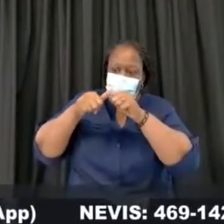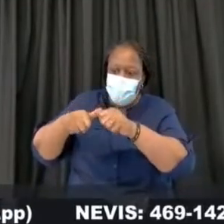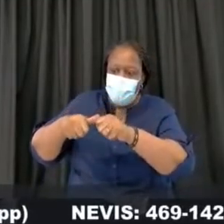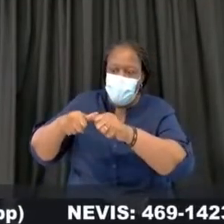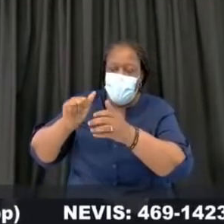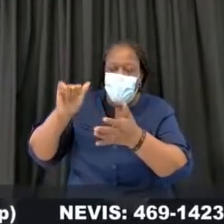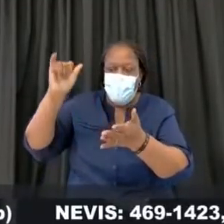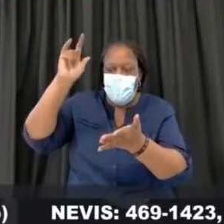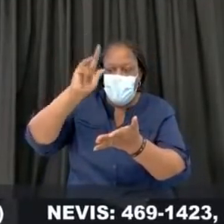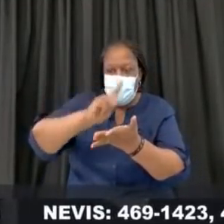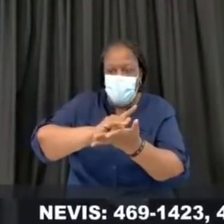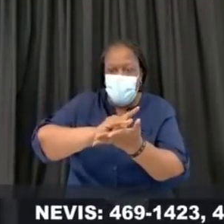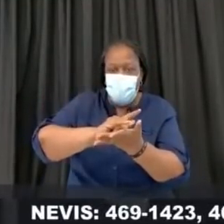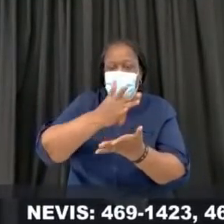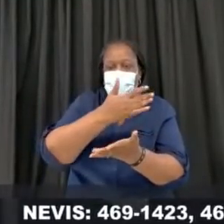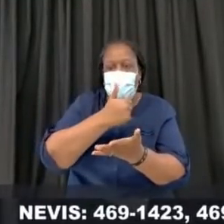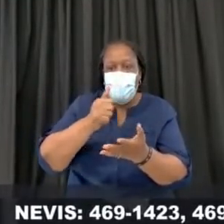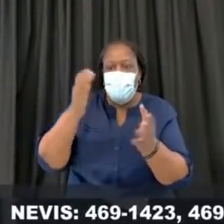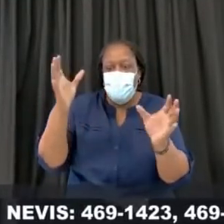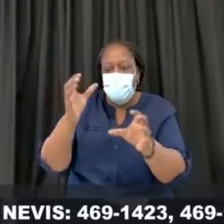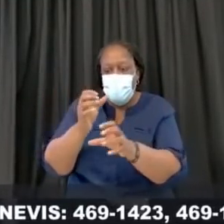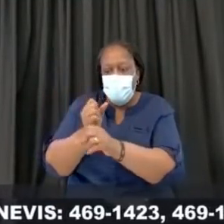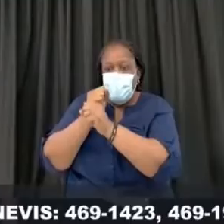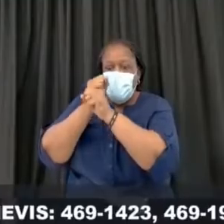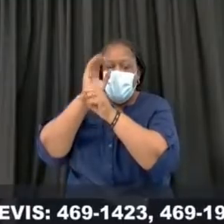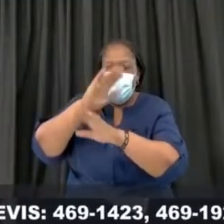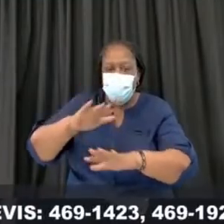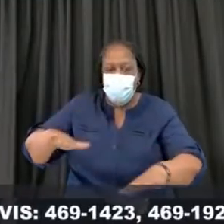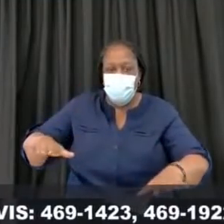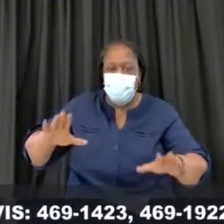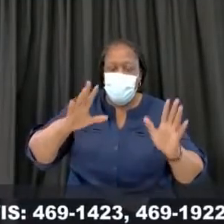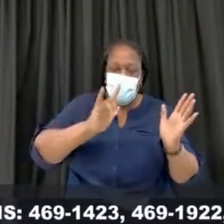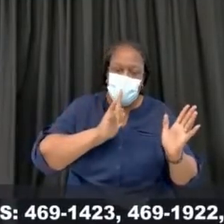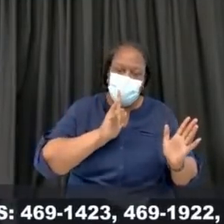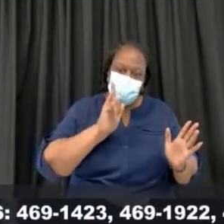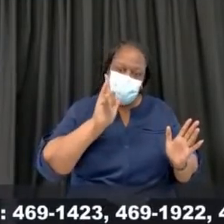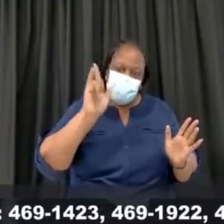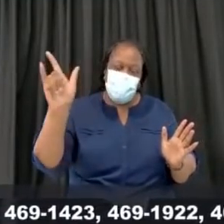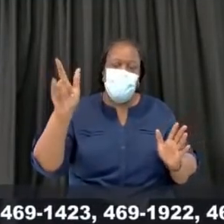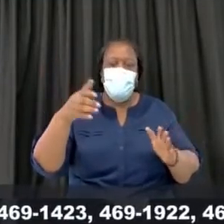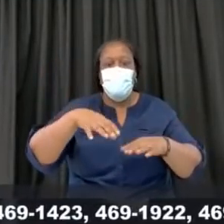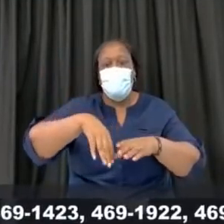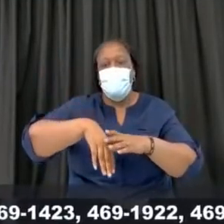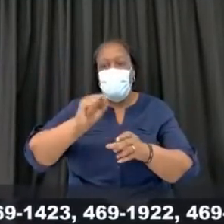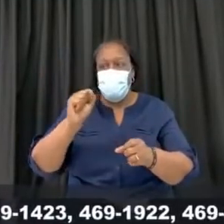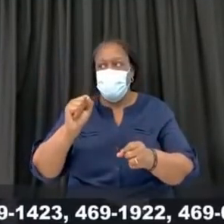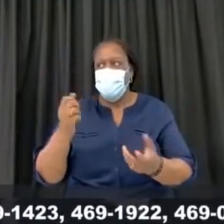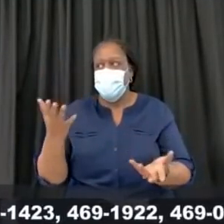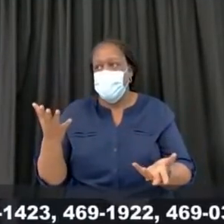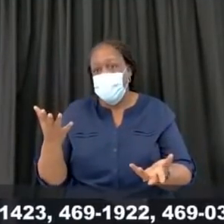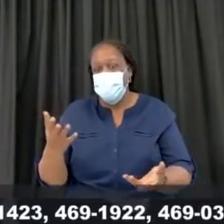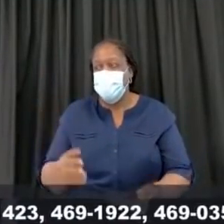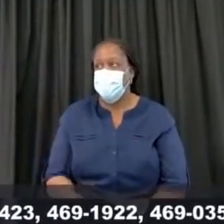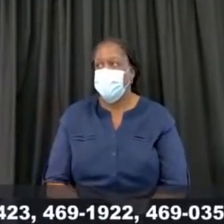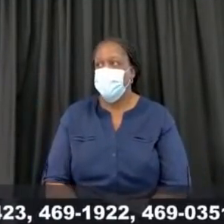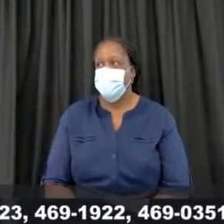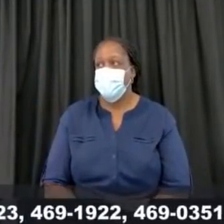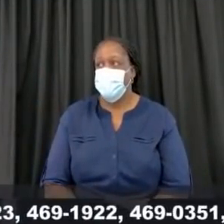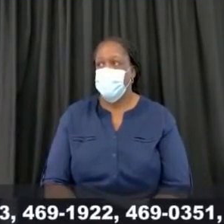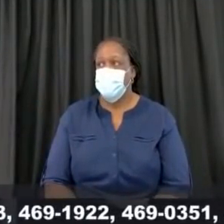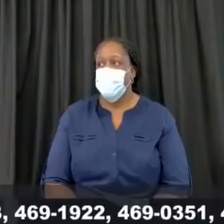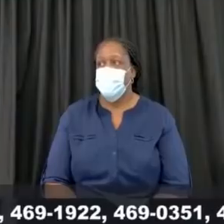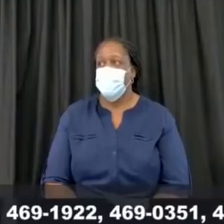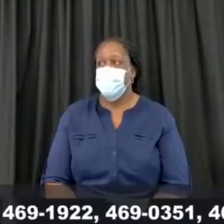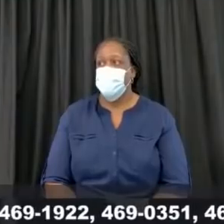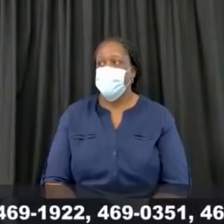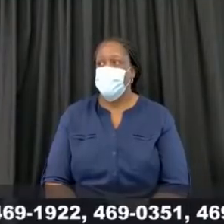Okay. Yes, Mr. Williams, thank you for the question. We have facilitated this particular